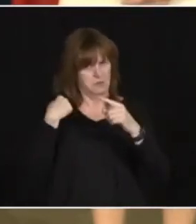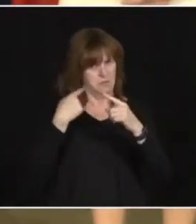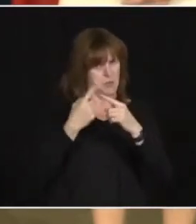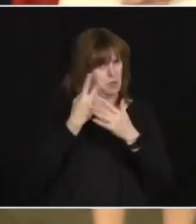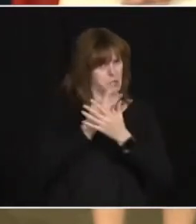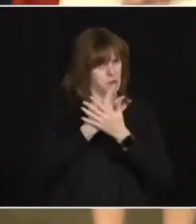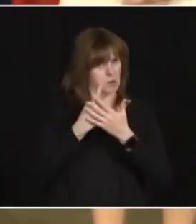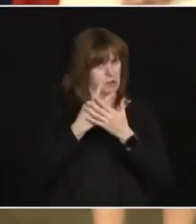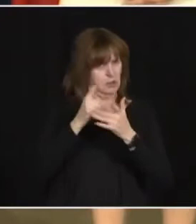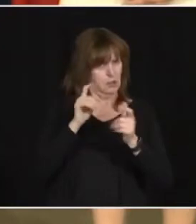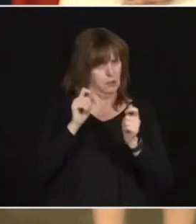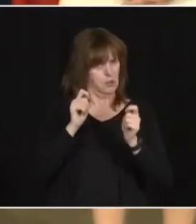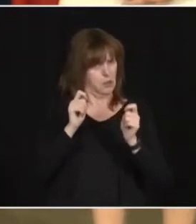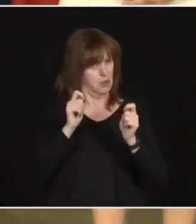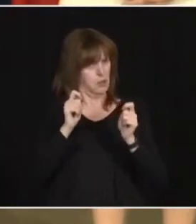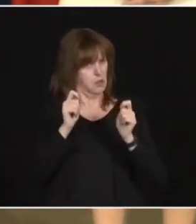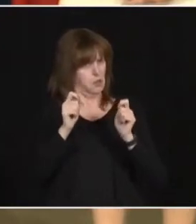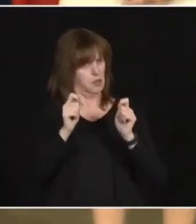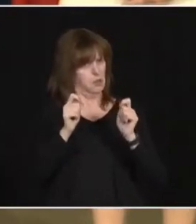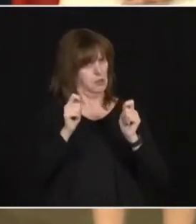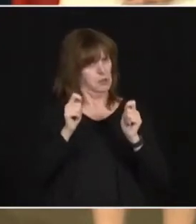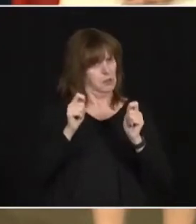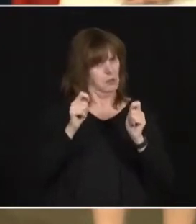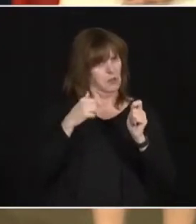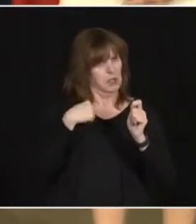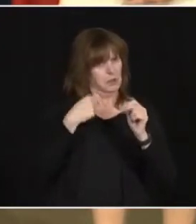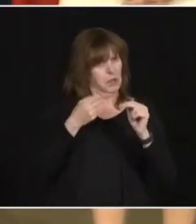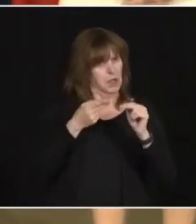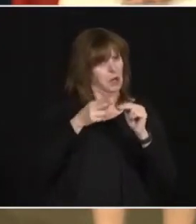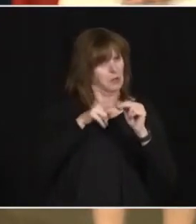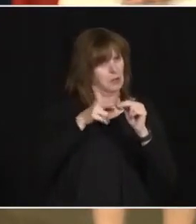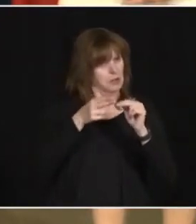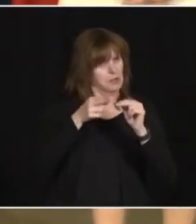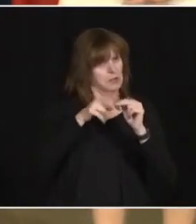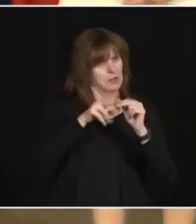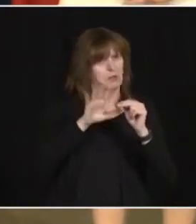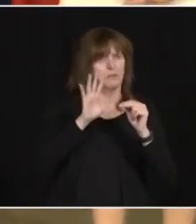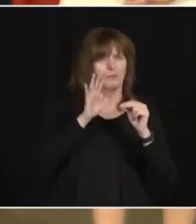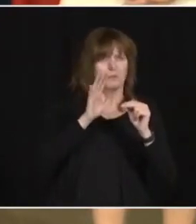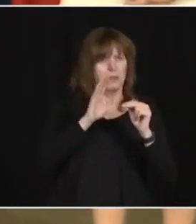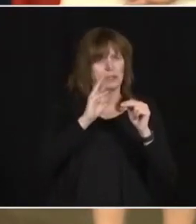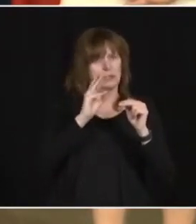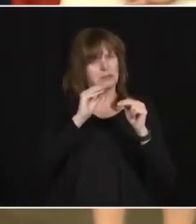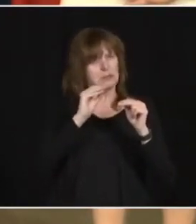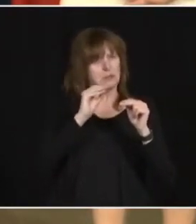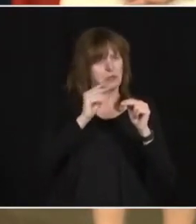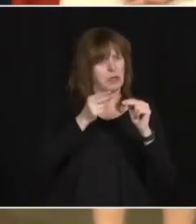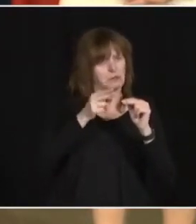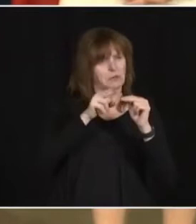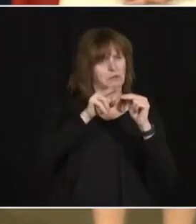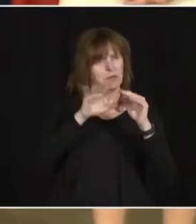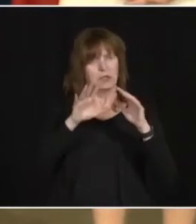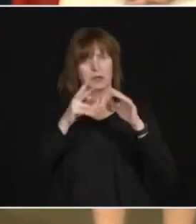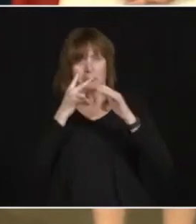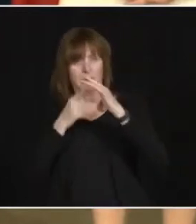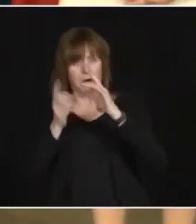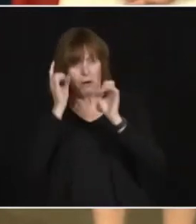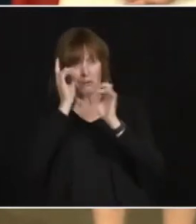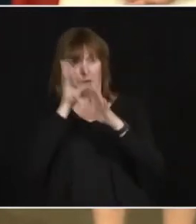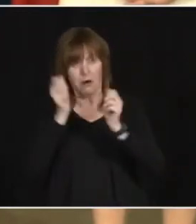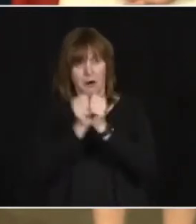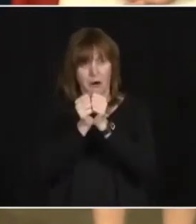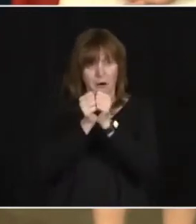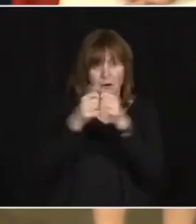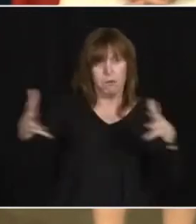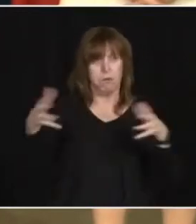6%. We're hovering around a 6% increase in cases every day. We didn't hit those catastrophic ICU numbers. When are we